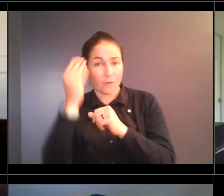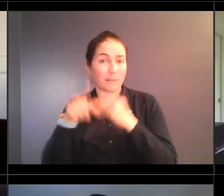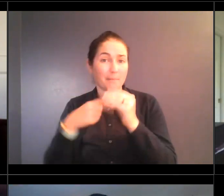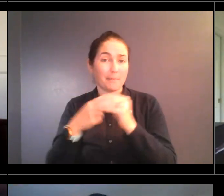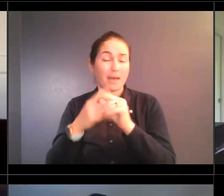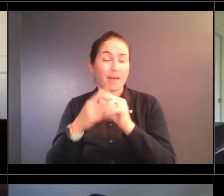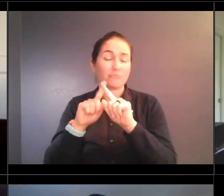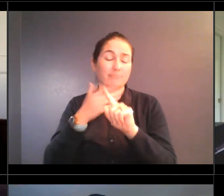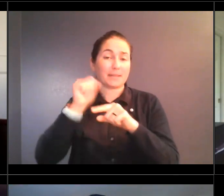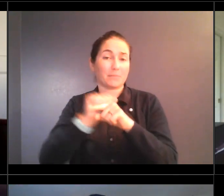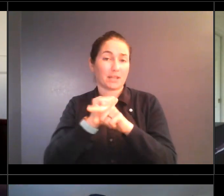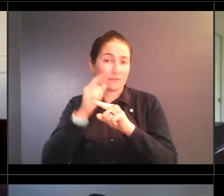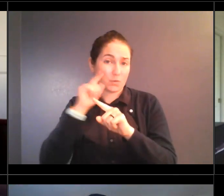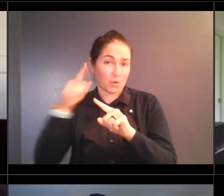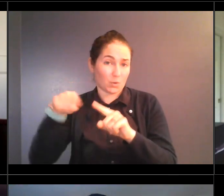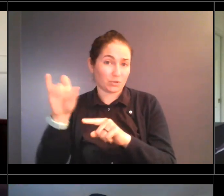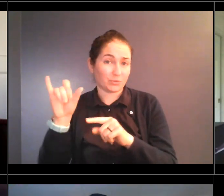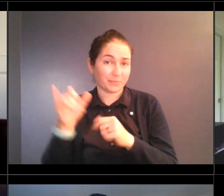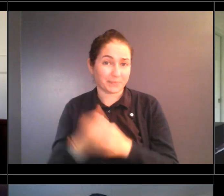those mediums as well.